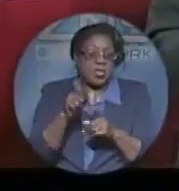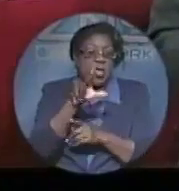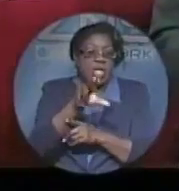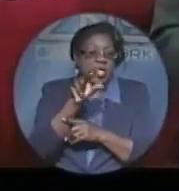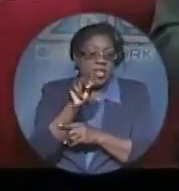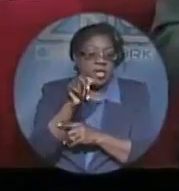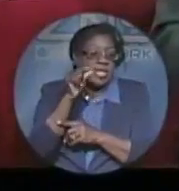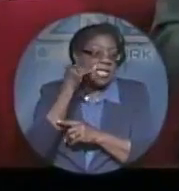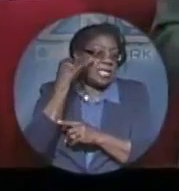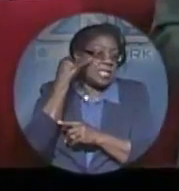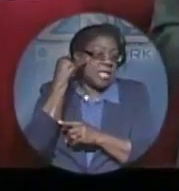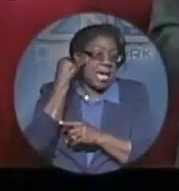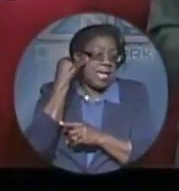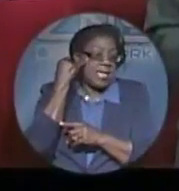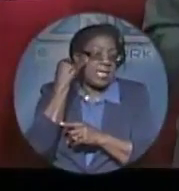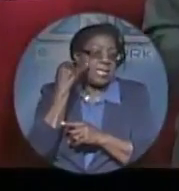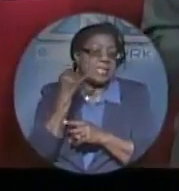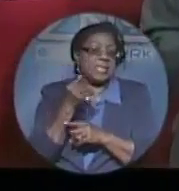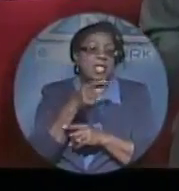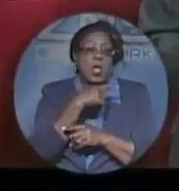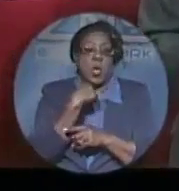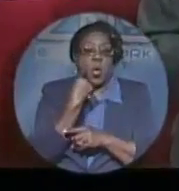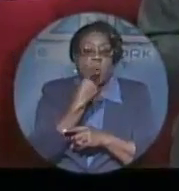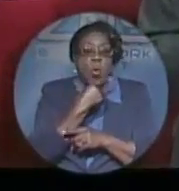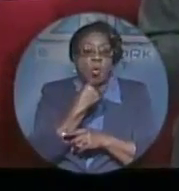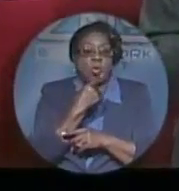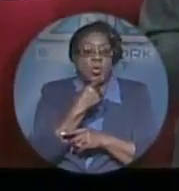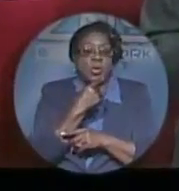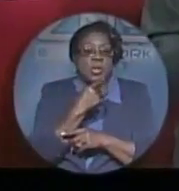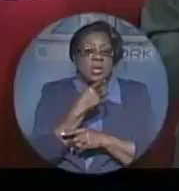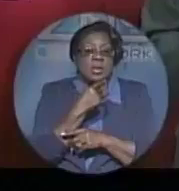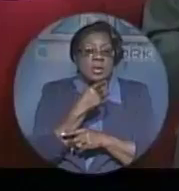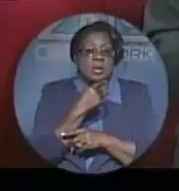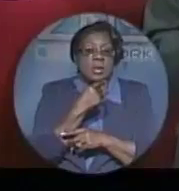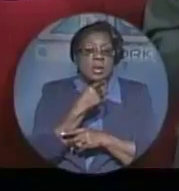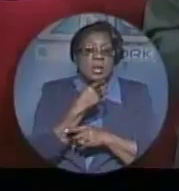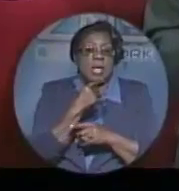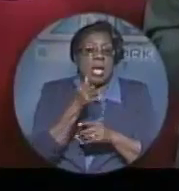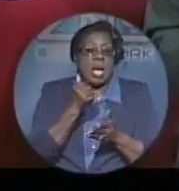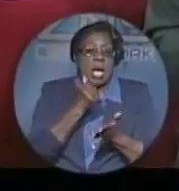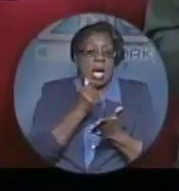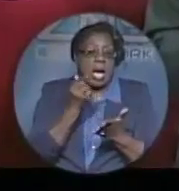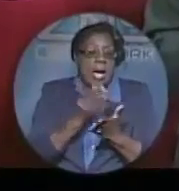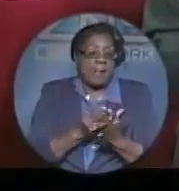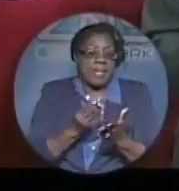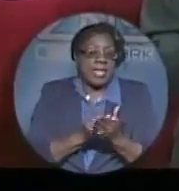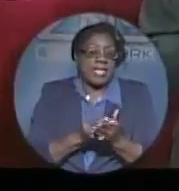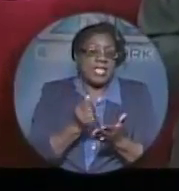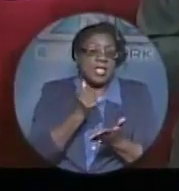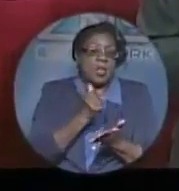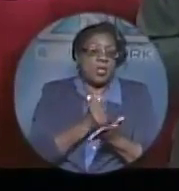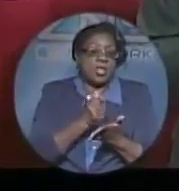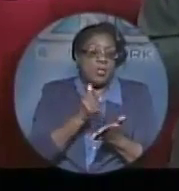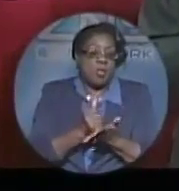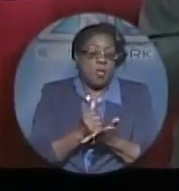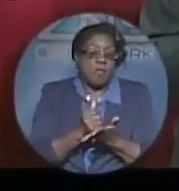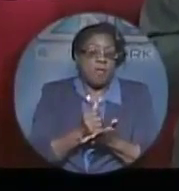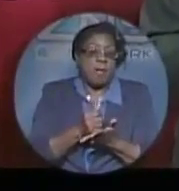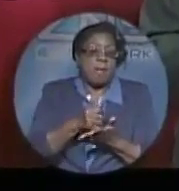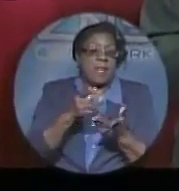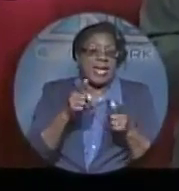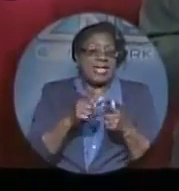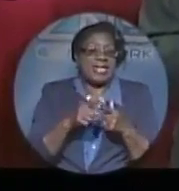whose applications were sponsored by Member of Parliament Sidney Stubbs. And in brackets, they have note,